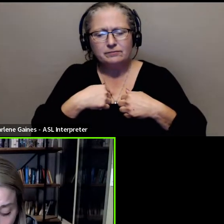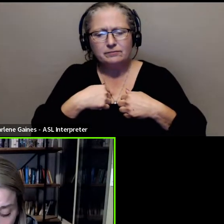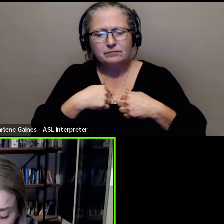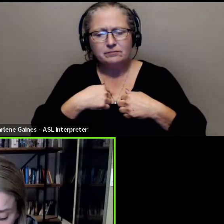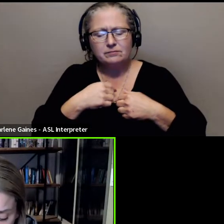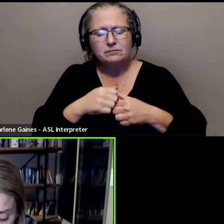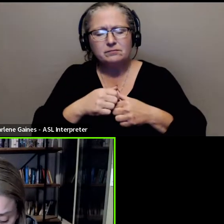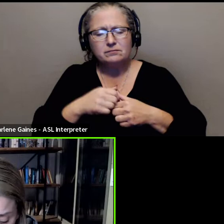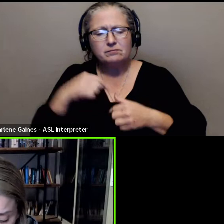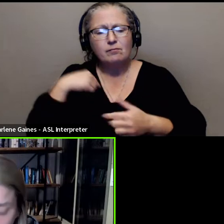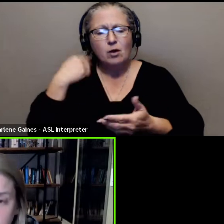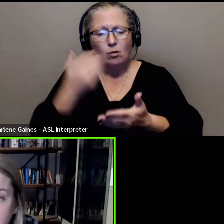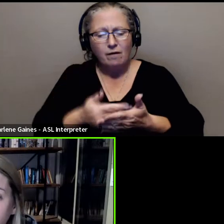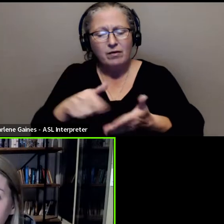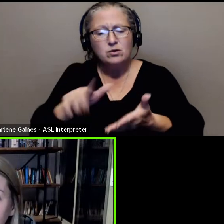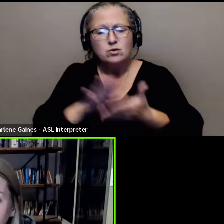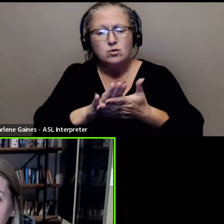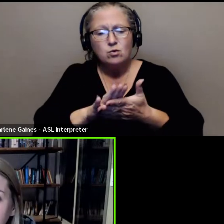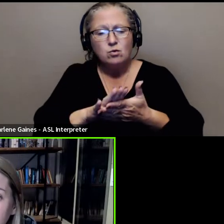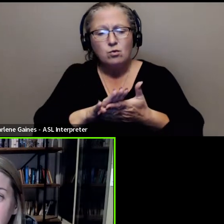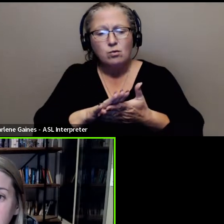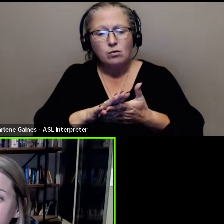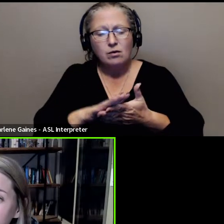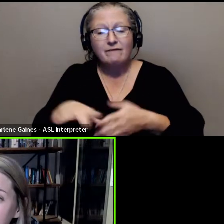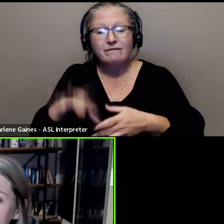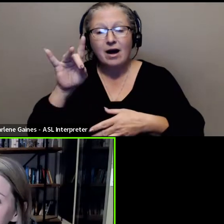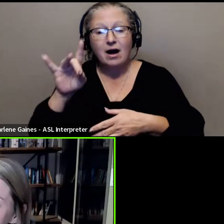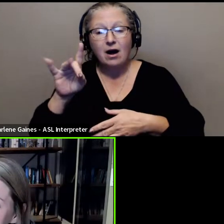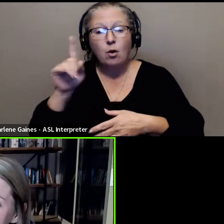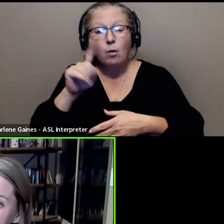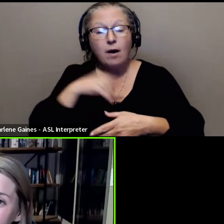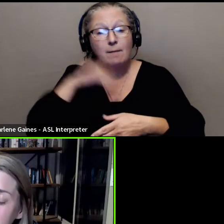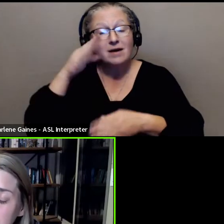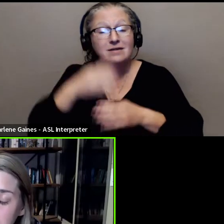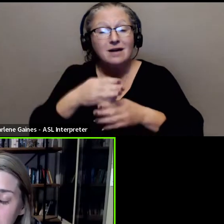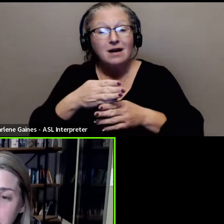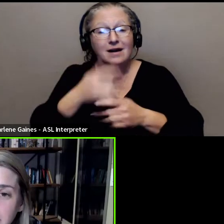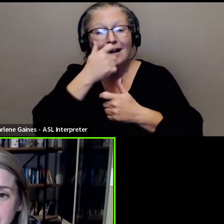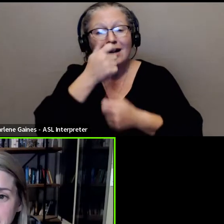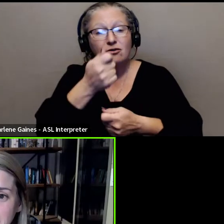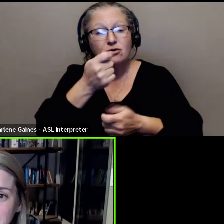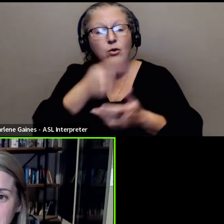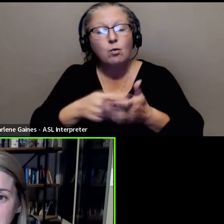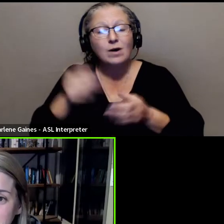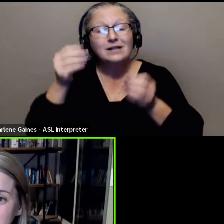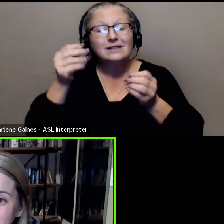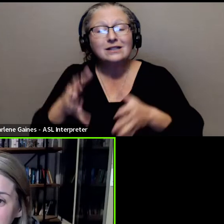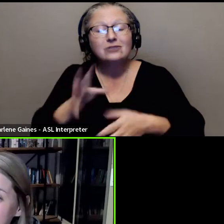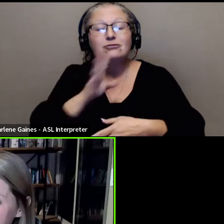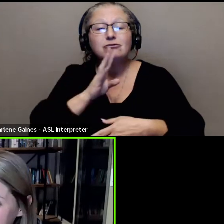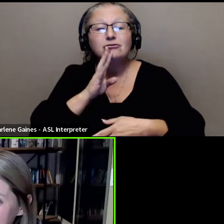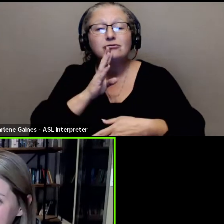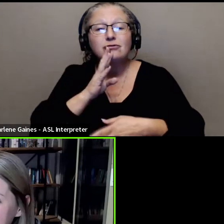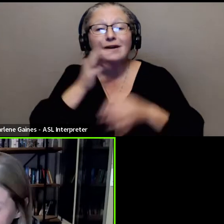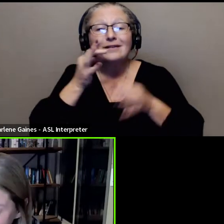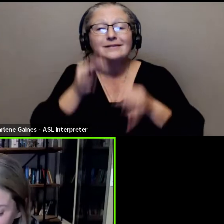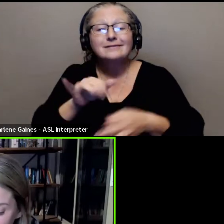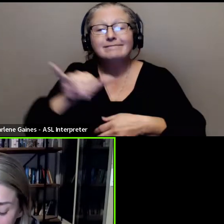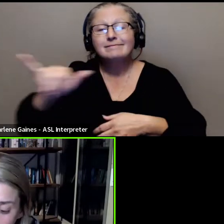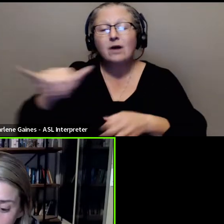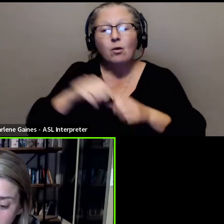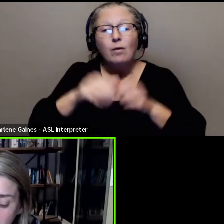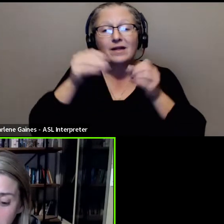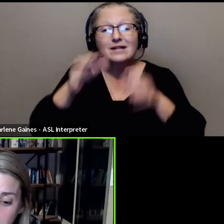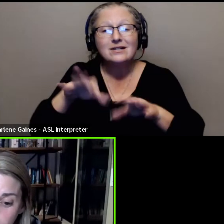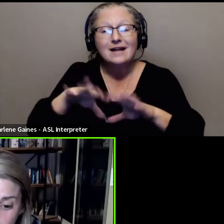I arrived at the school to discover that my son was interested in what his teacher had to say and decided to stay with her in class. So